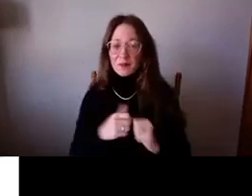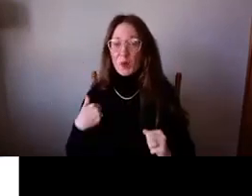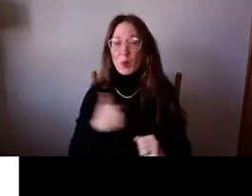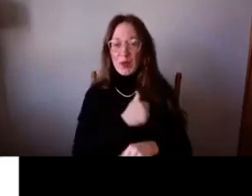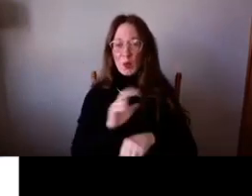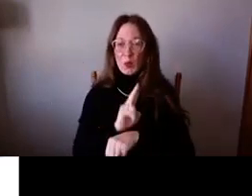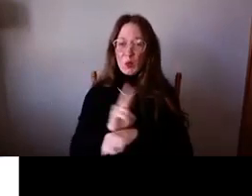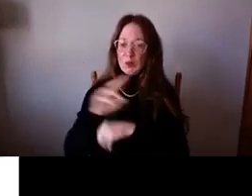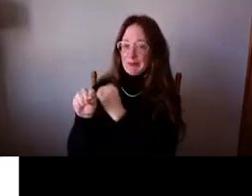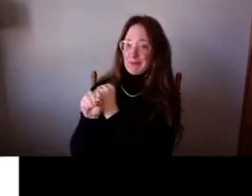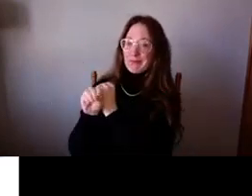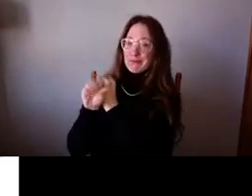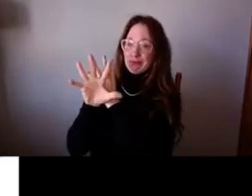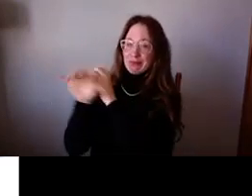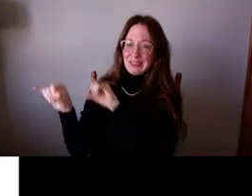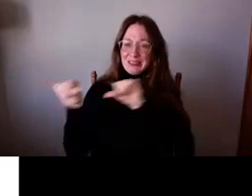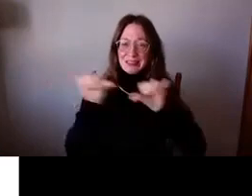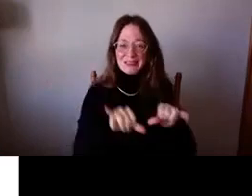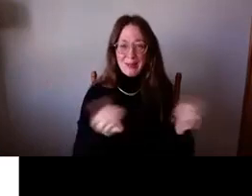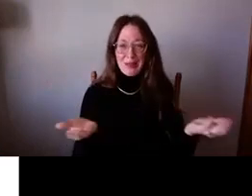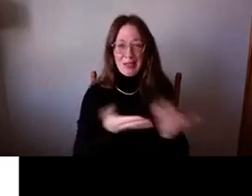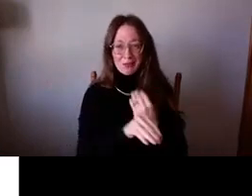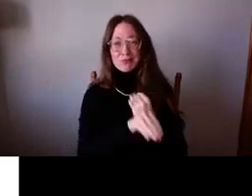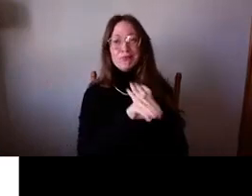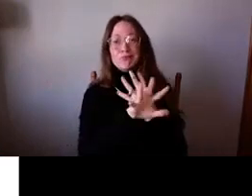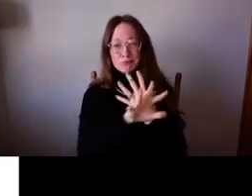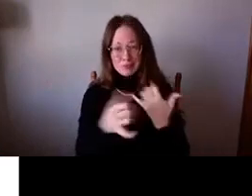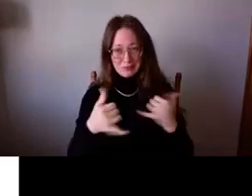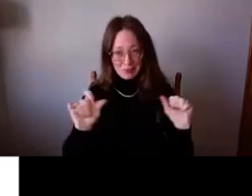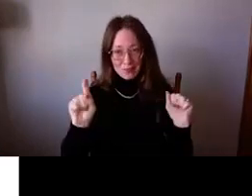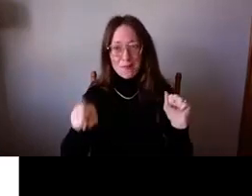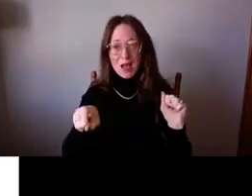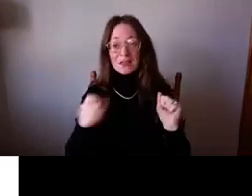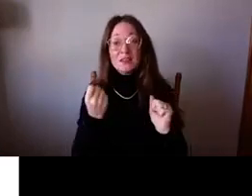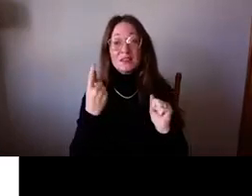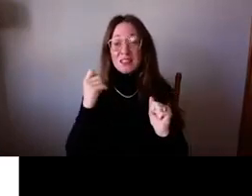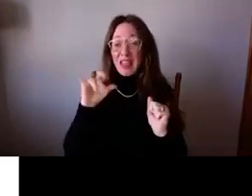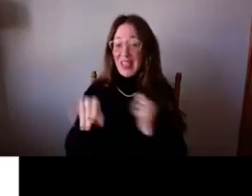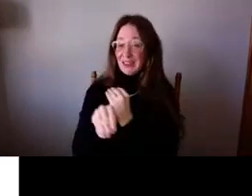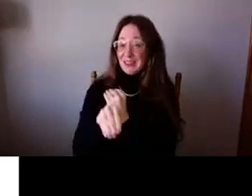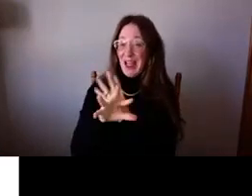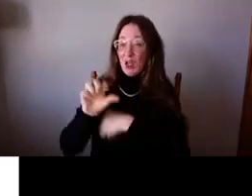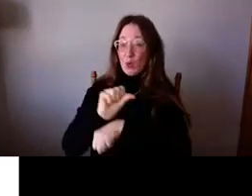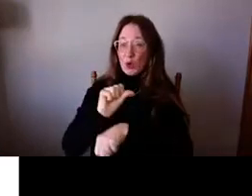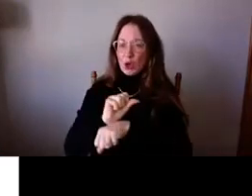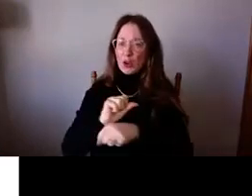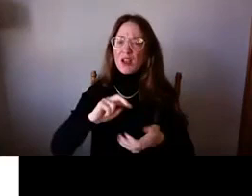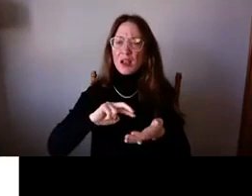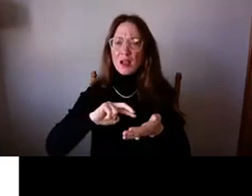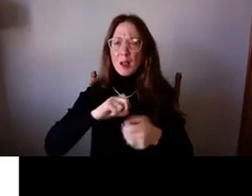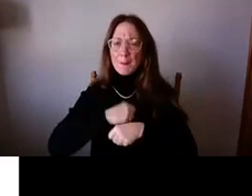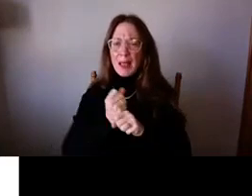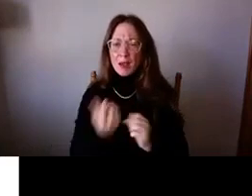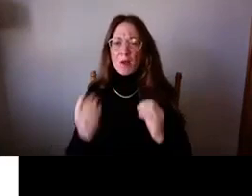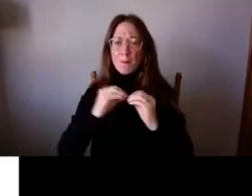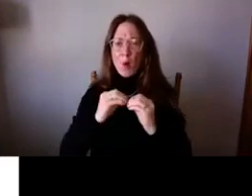just as we are here meeting today. The move to telework has created opportunities for individuals that might have struggled in a